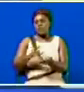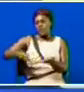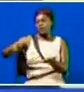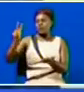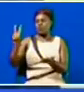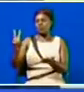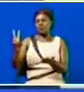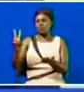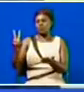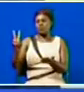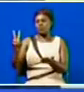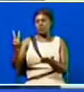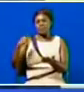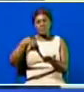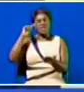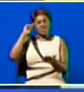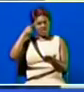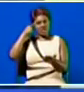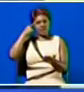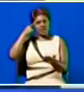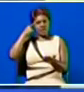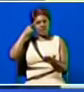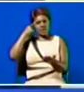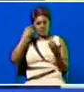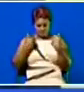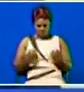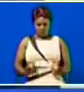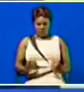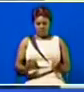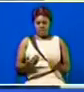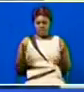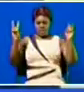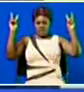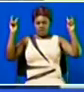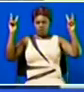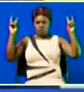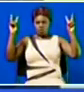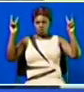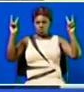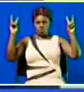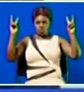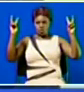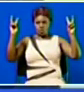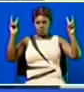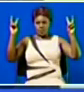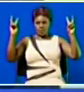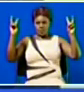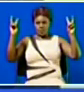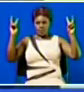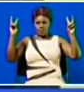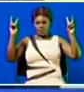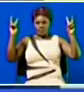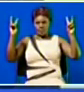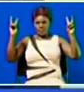counties. I think myself that these are issues that